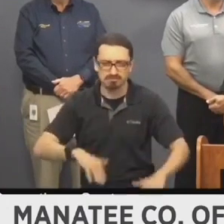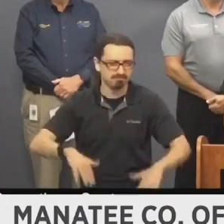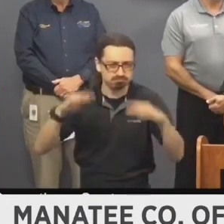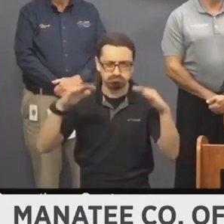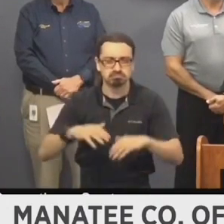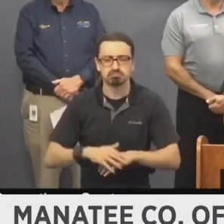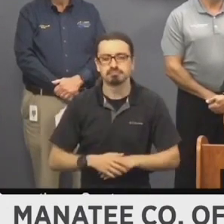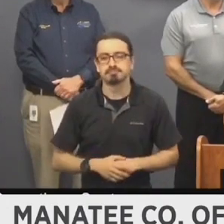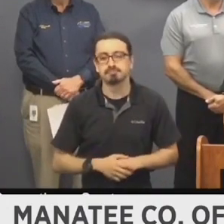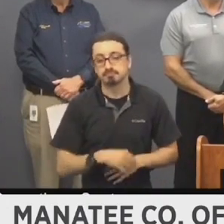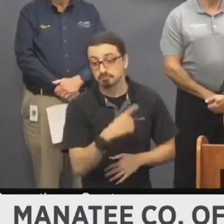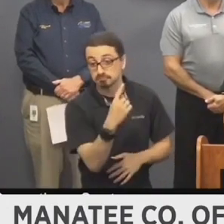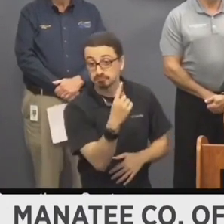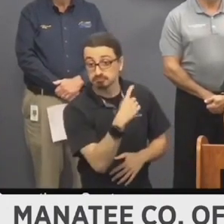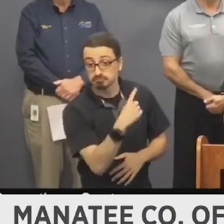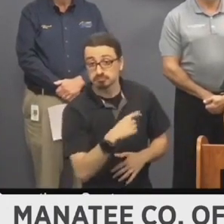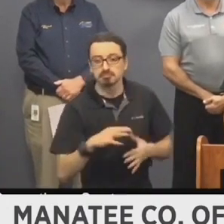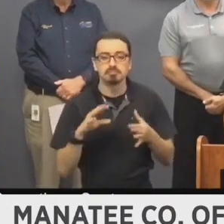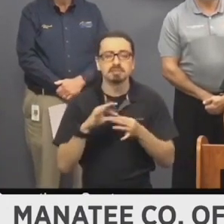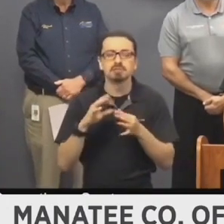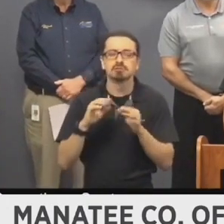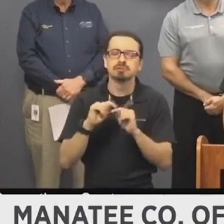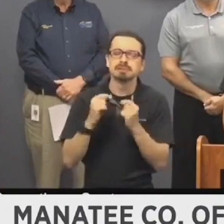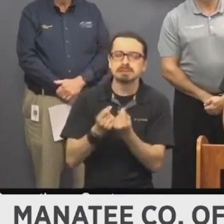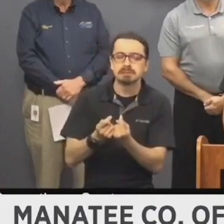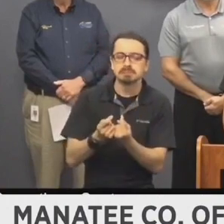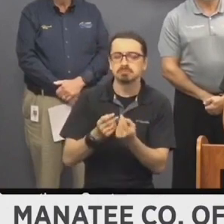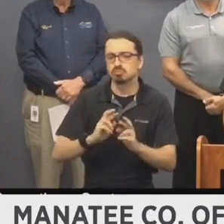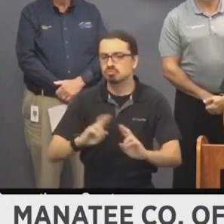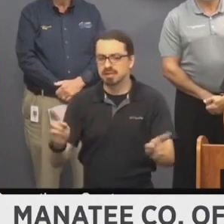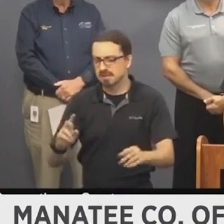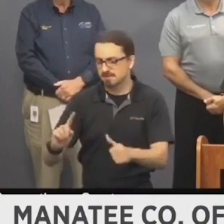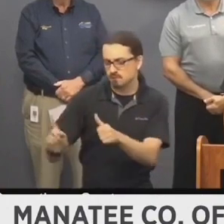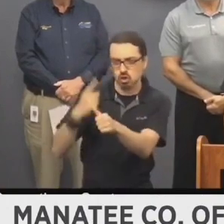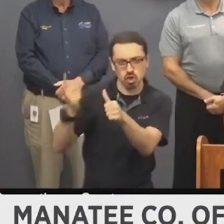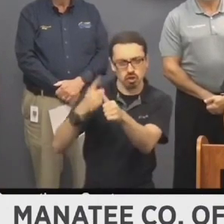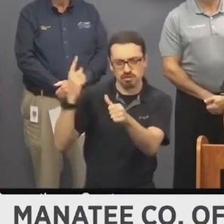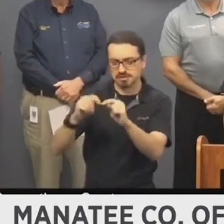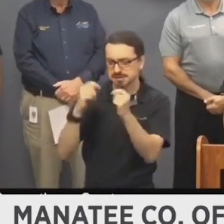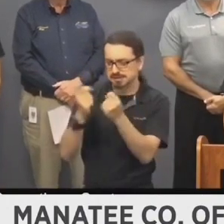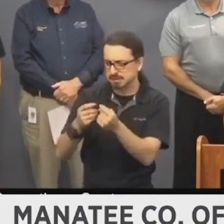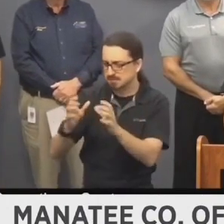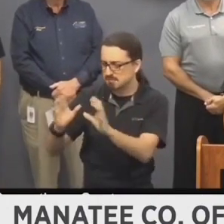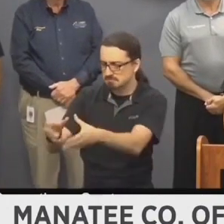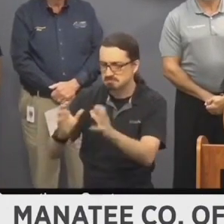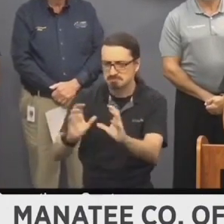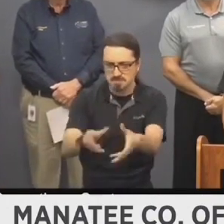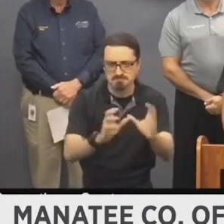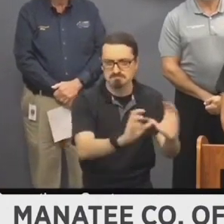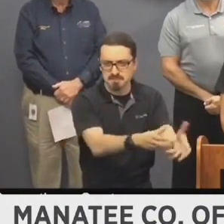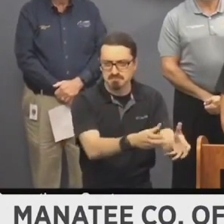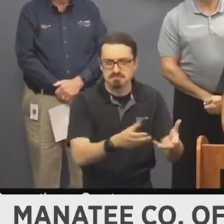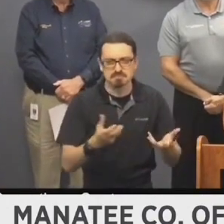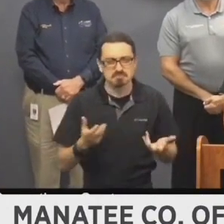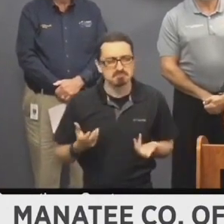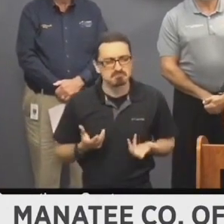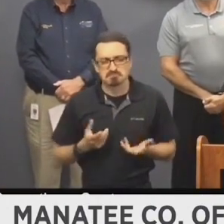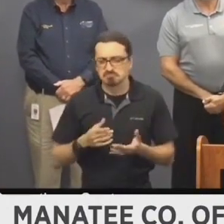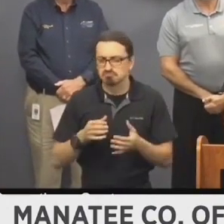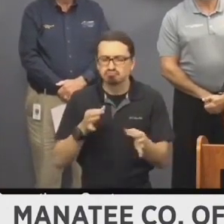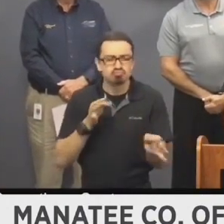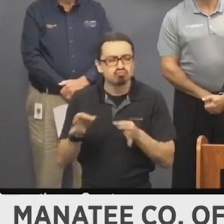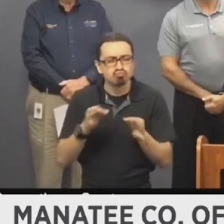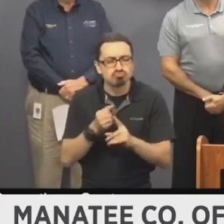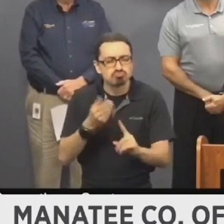that are, I guess, throughout the entire county, that I think consist of the sheriff's office. The first in teams. Excuse